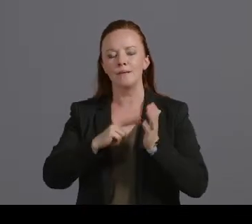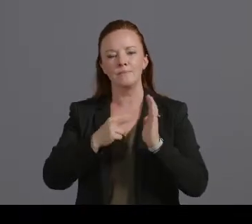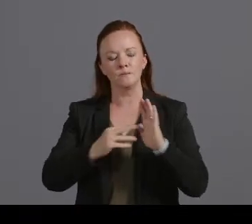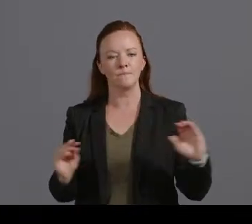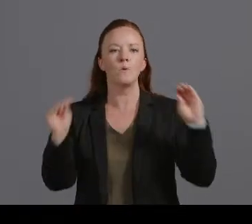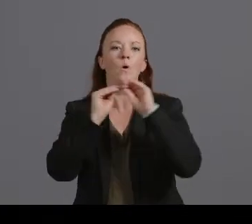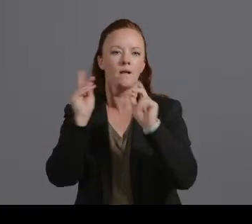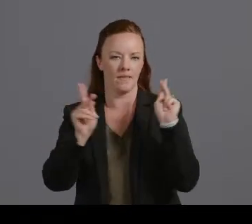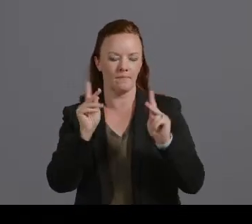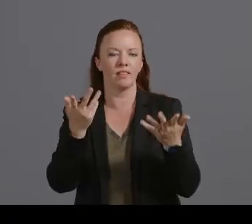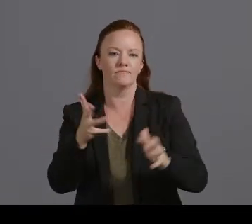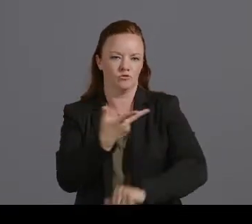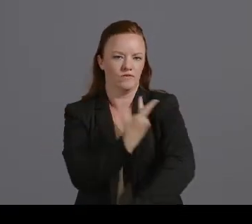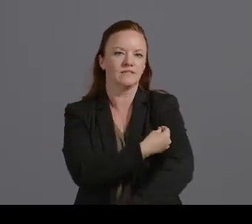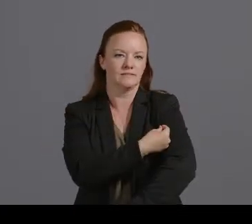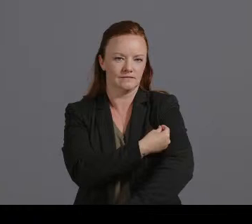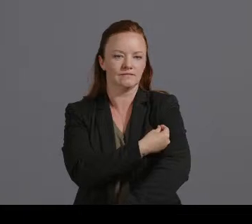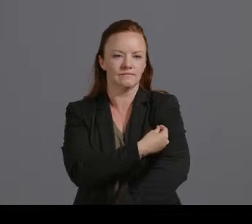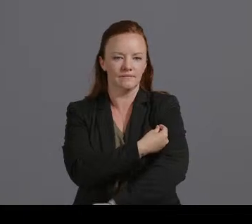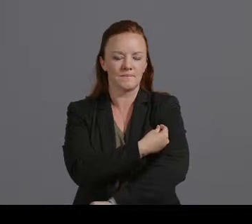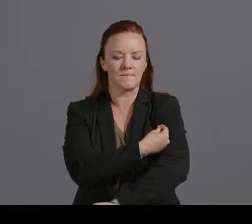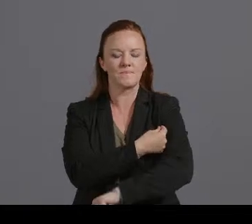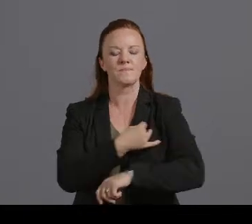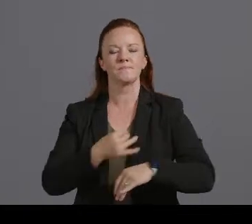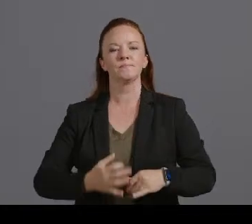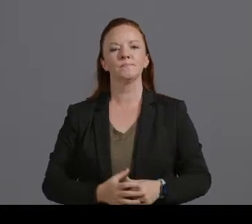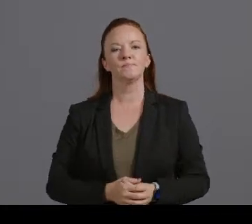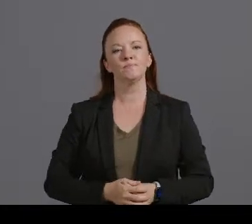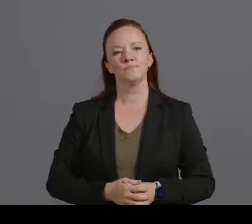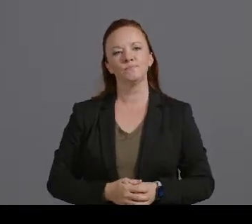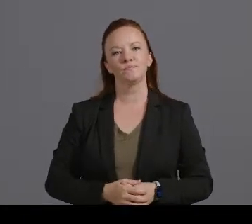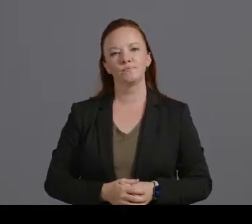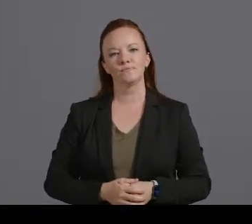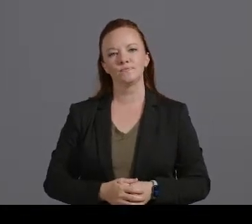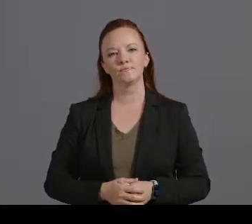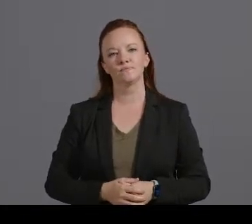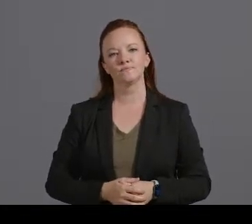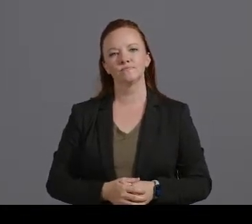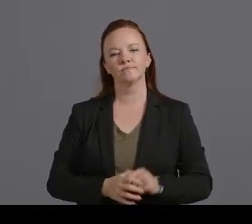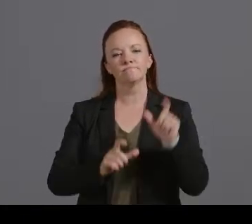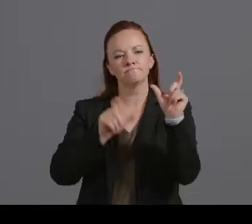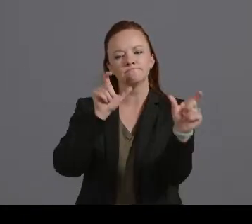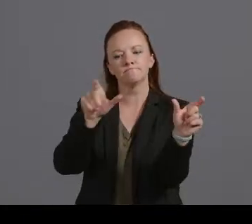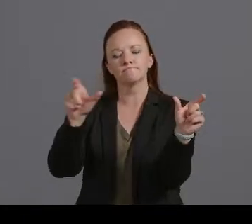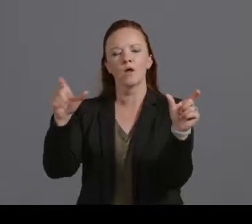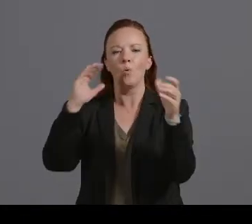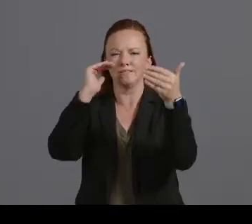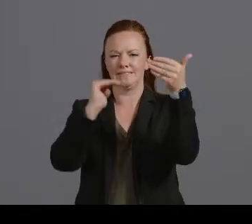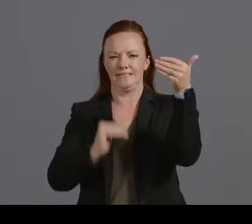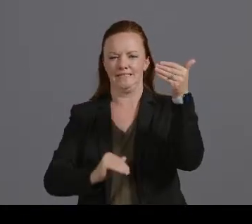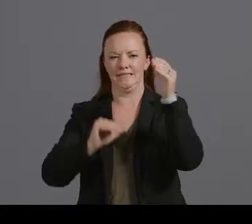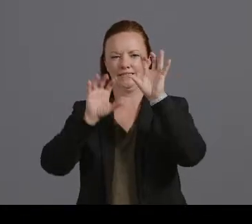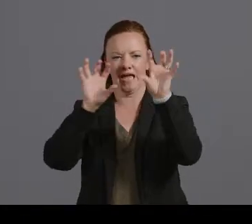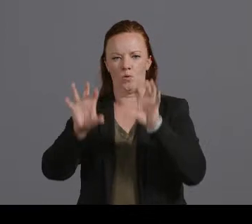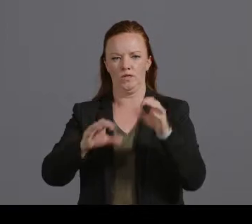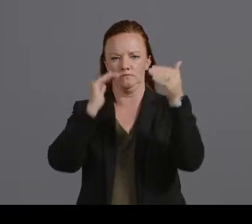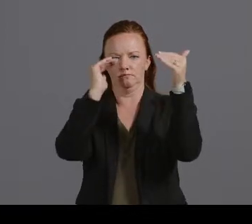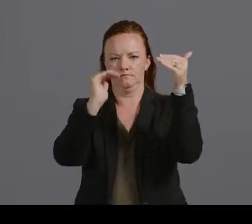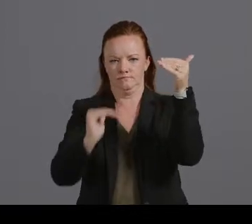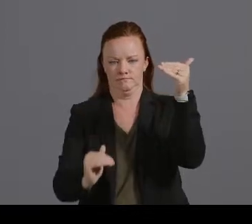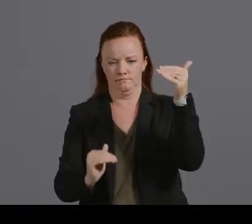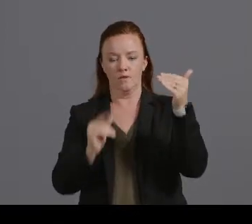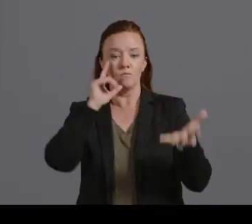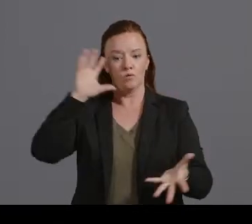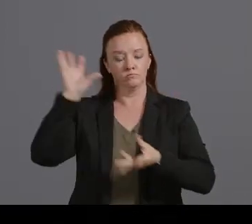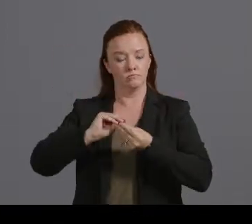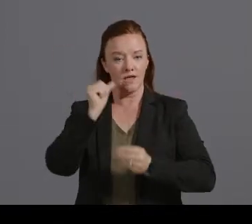higher percentage of those that have been vaccinated. This is broken down by county, but you can see for Arizona on a